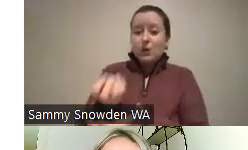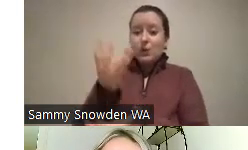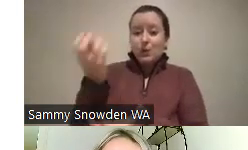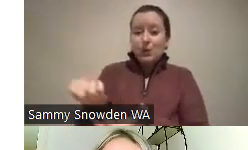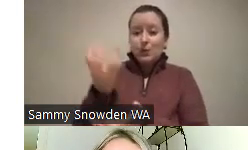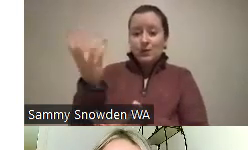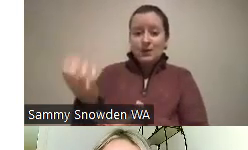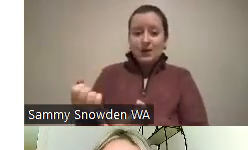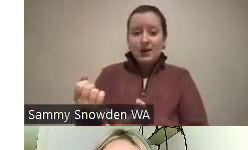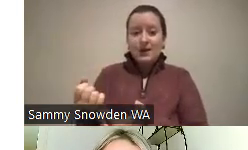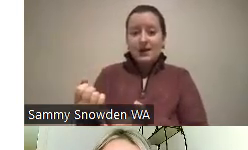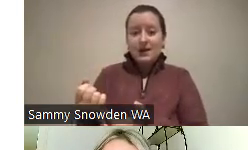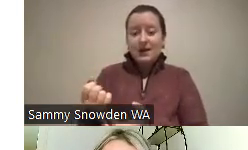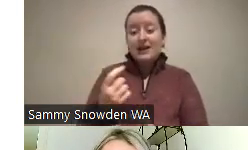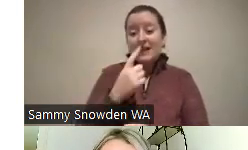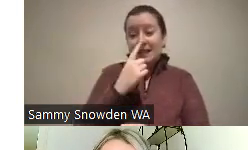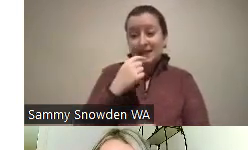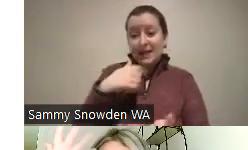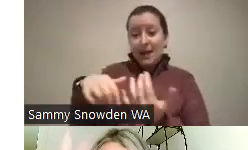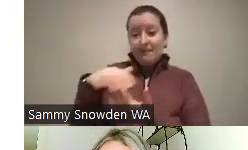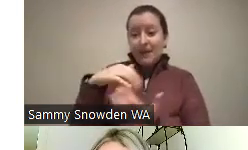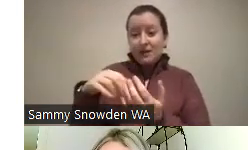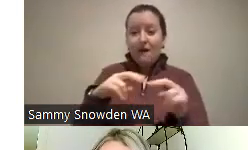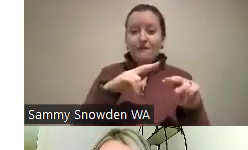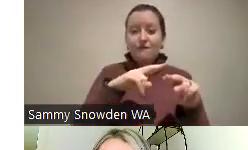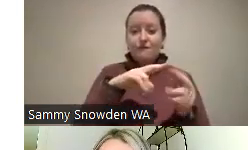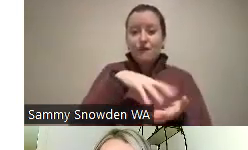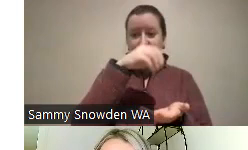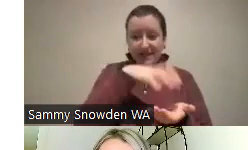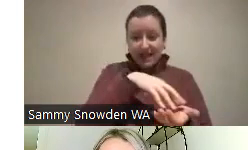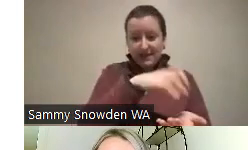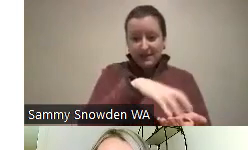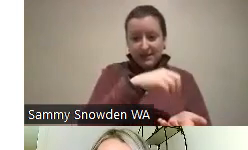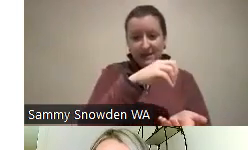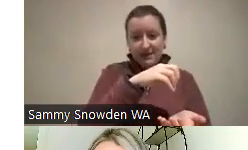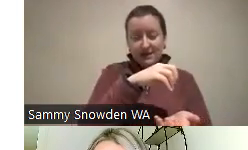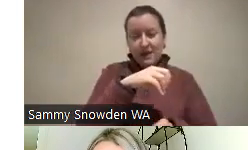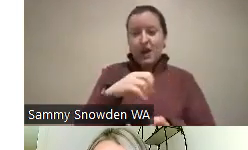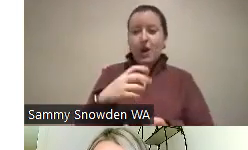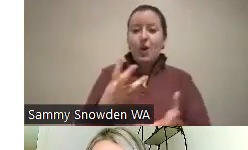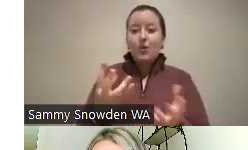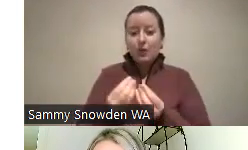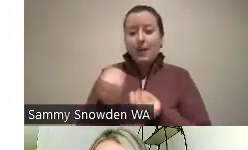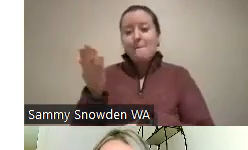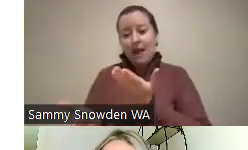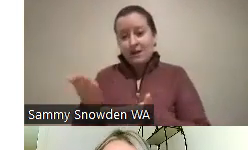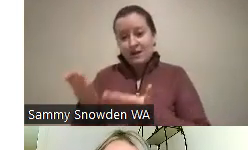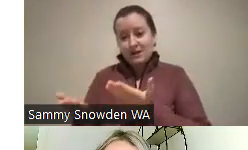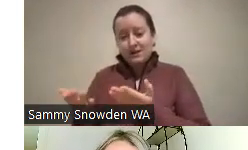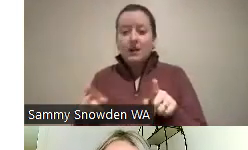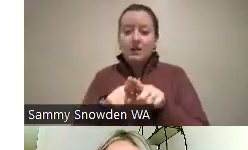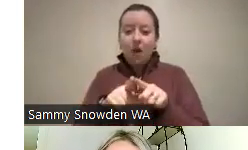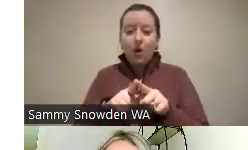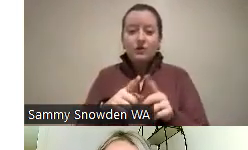frankincense and 2 drops of vetiver. And you think of vetiver, that's a root, so that'll really pull you back down to earth as well. So a really